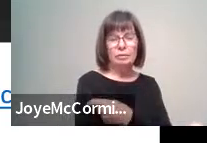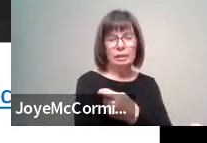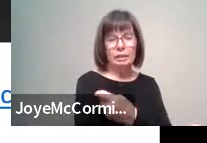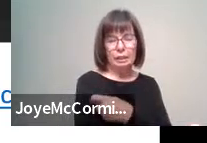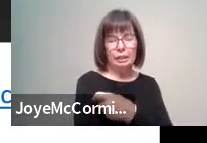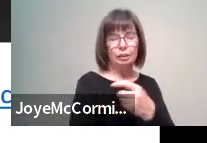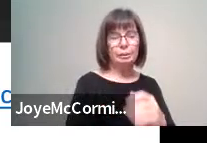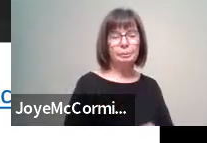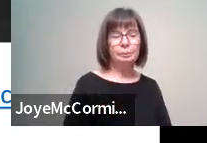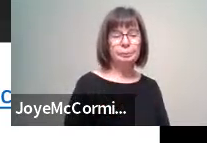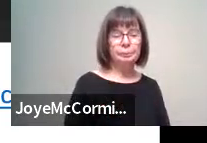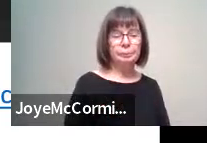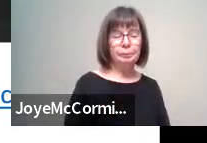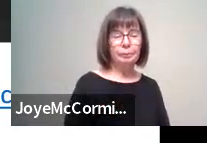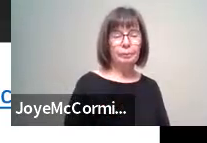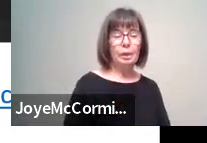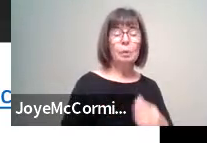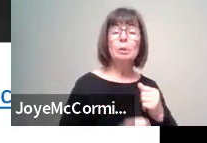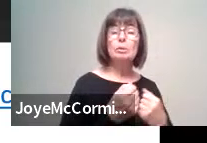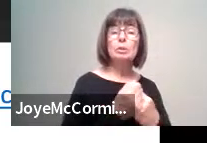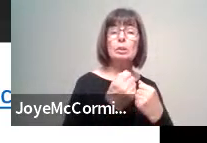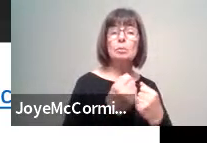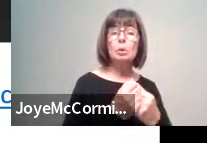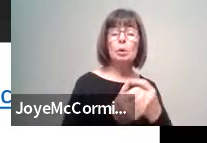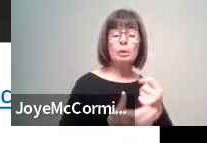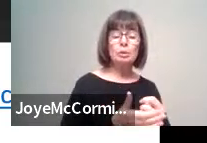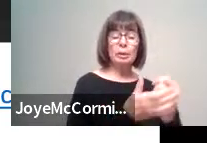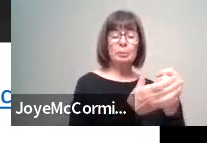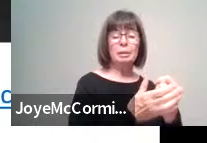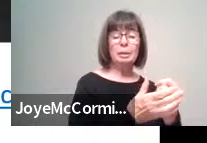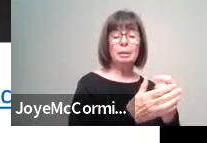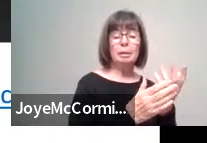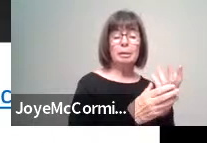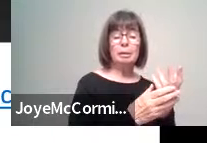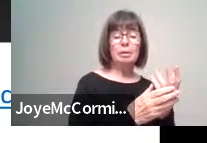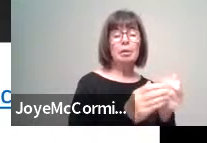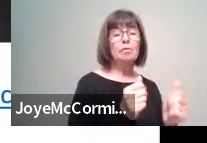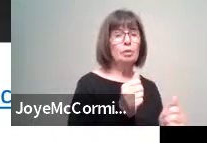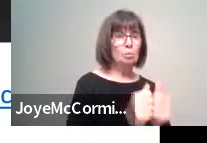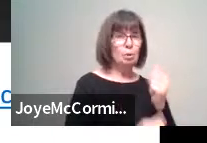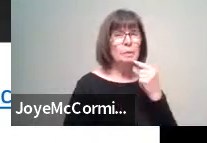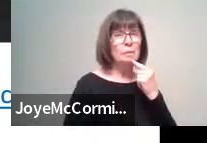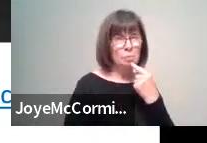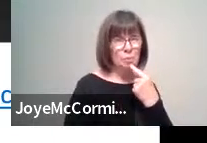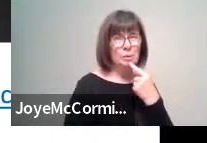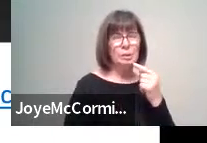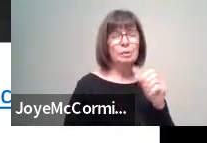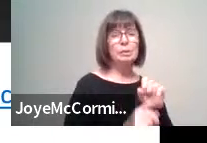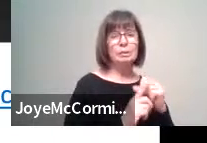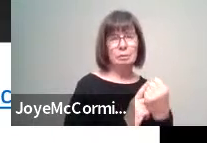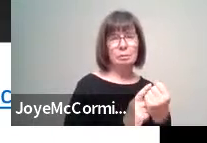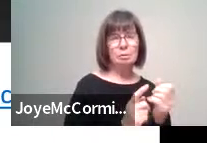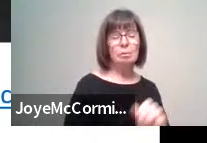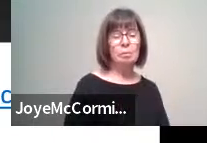also are supporting treatment in community settings, especially for the most severe cases.